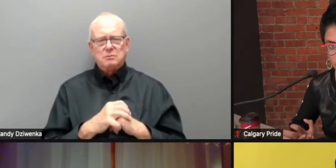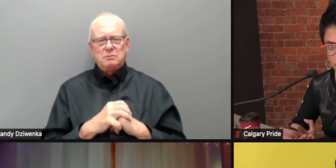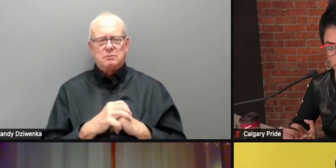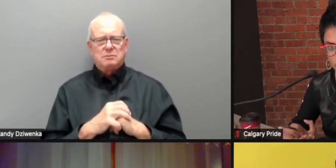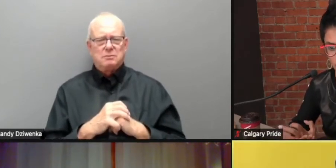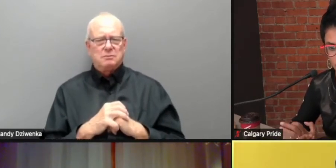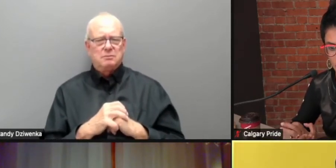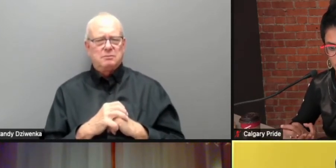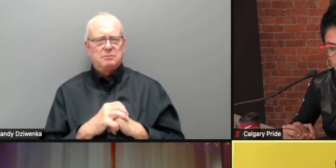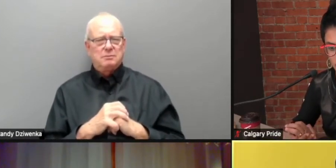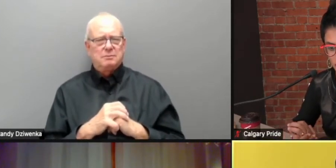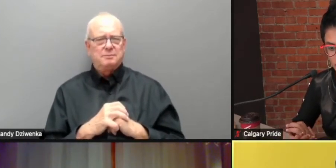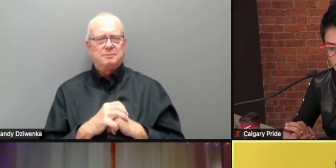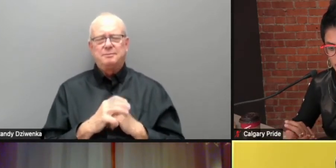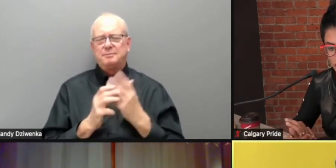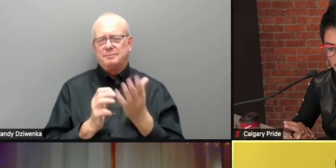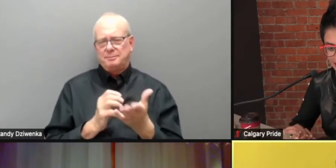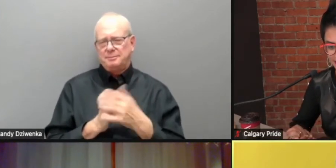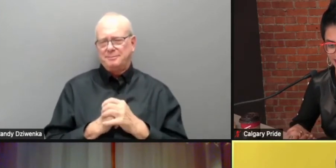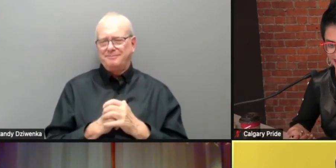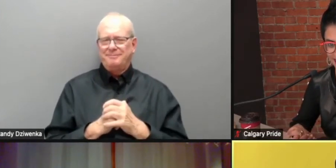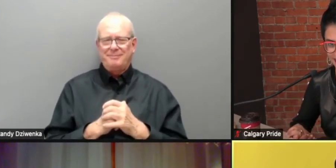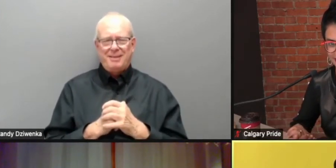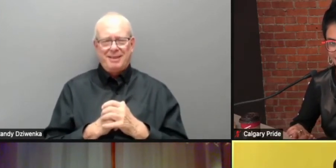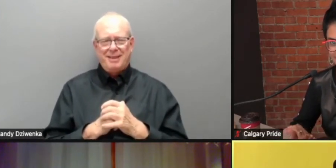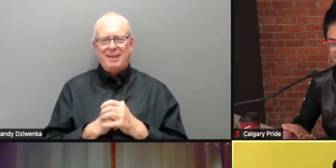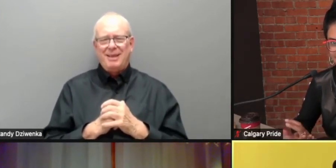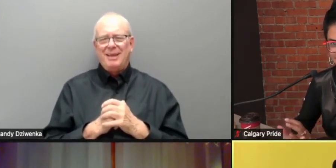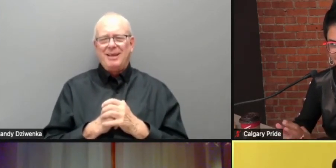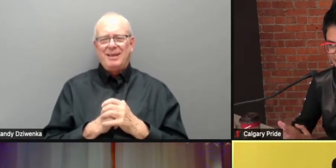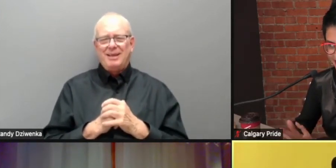I think Lavina start.